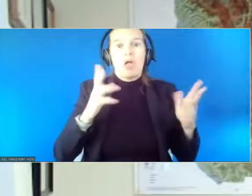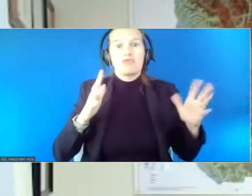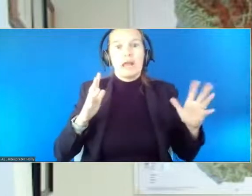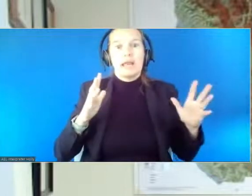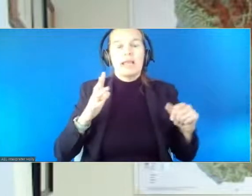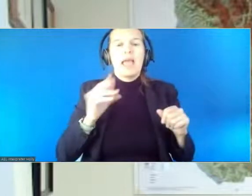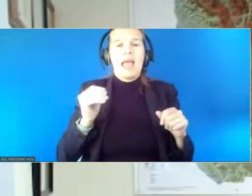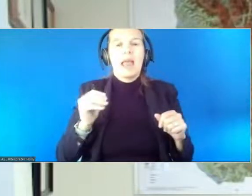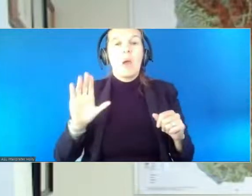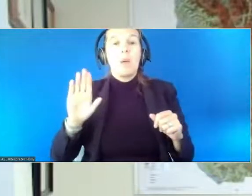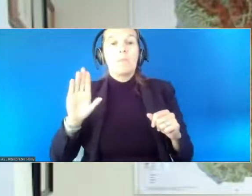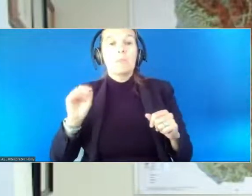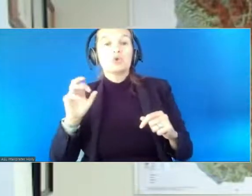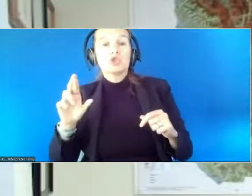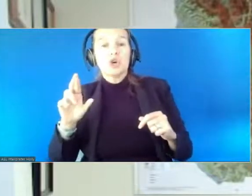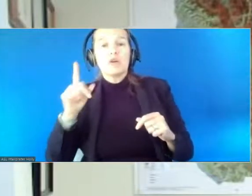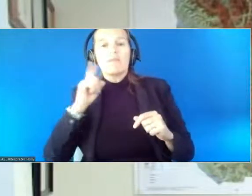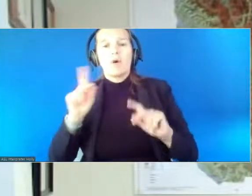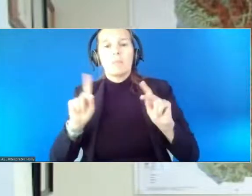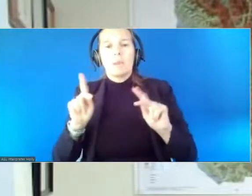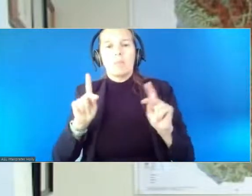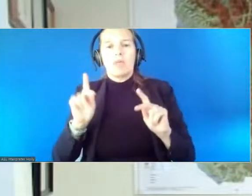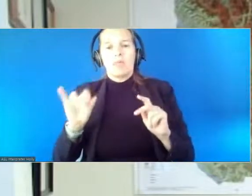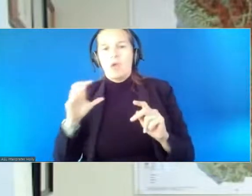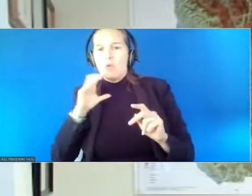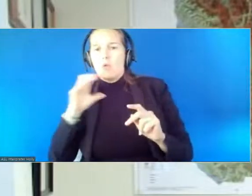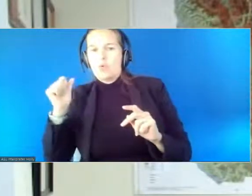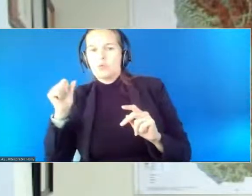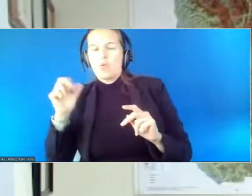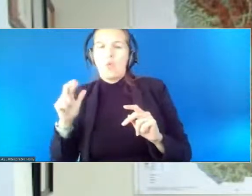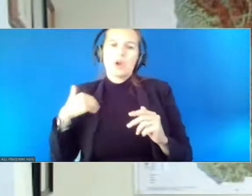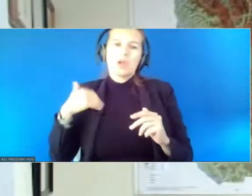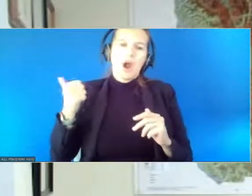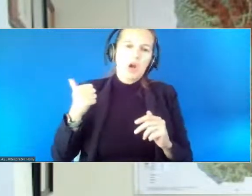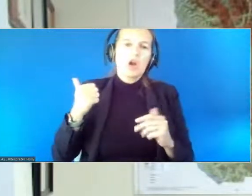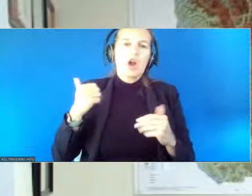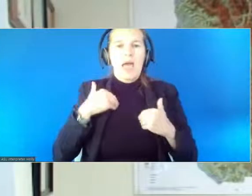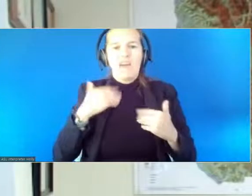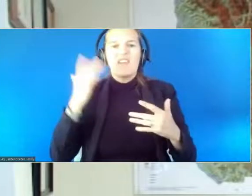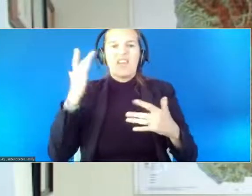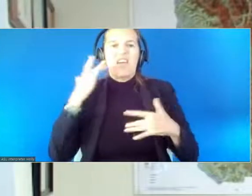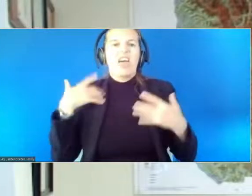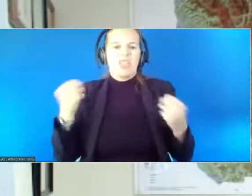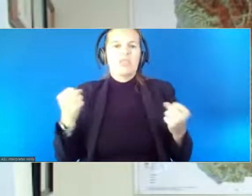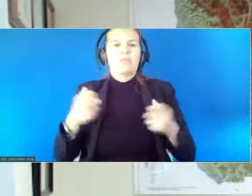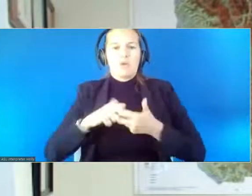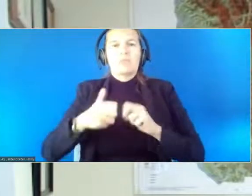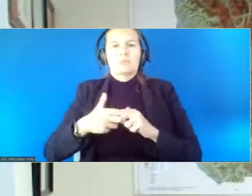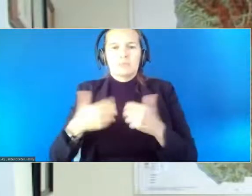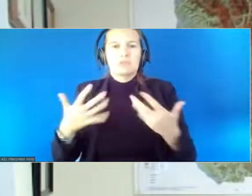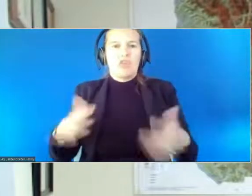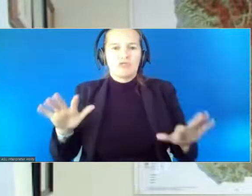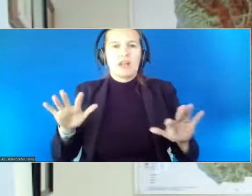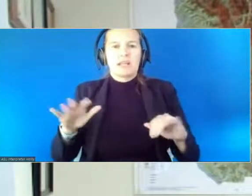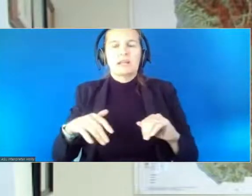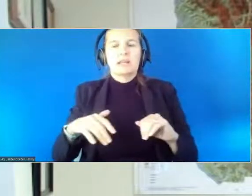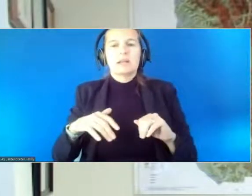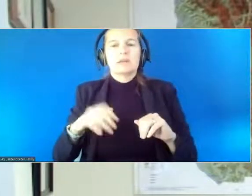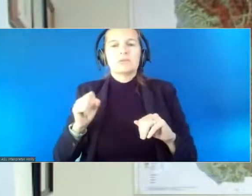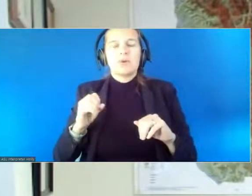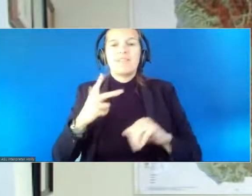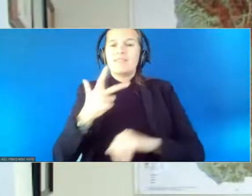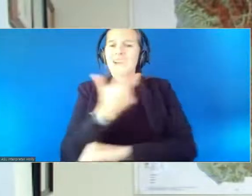those people who are older and even the younger people who have comorbidities. So the vaccinations are